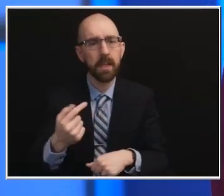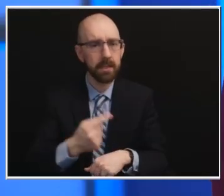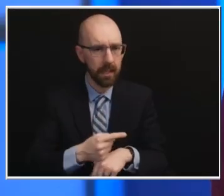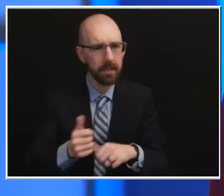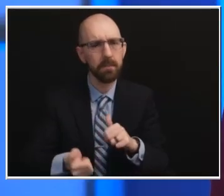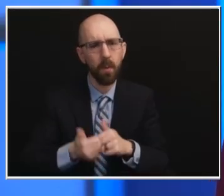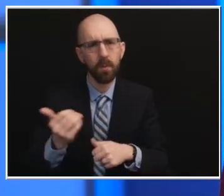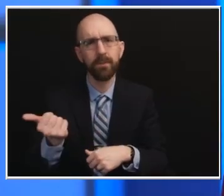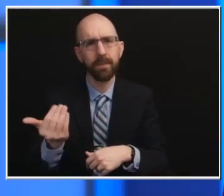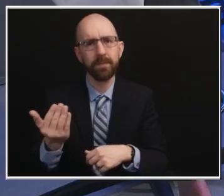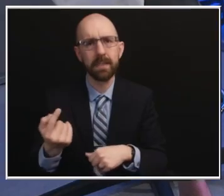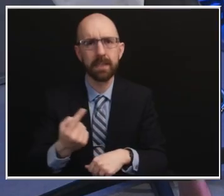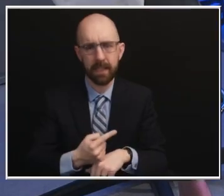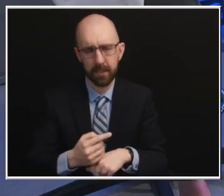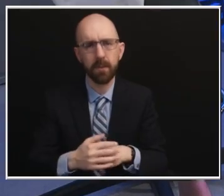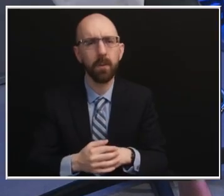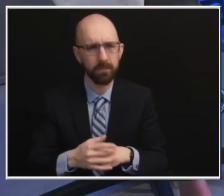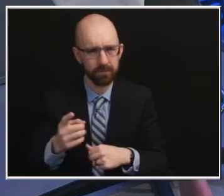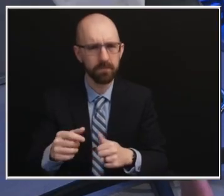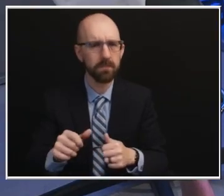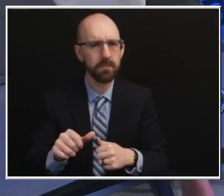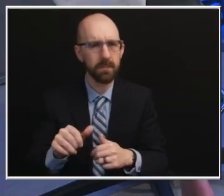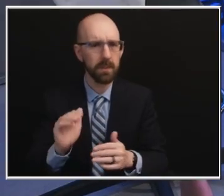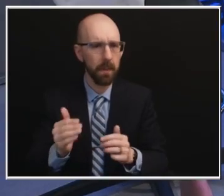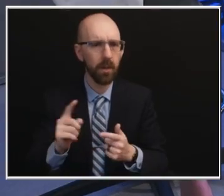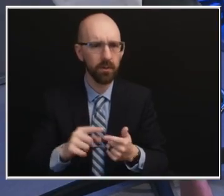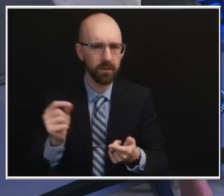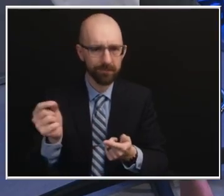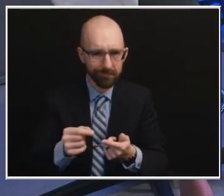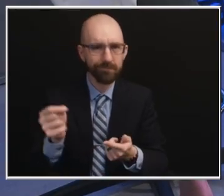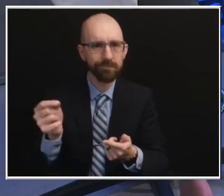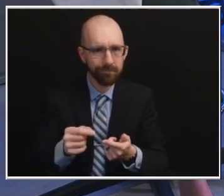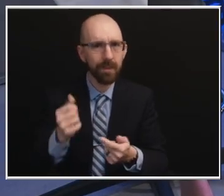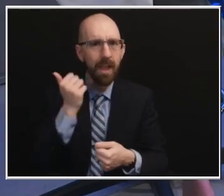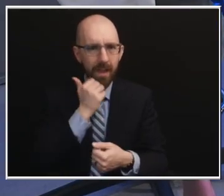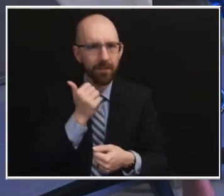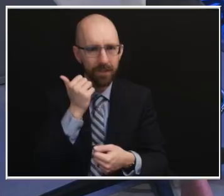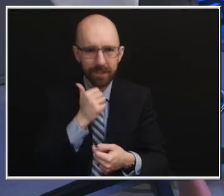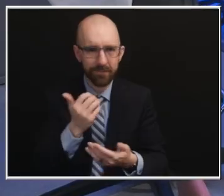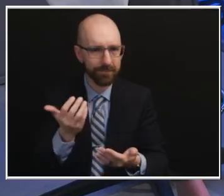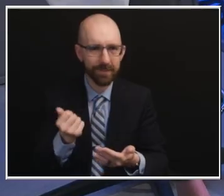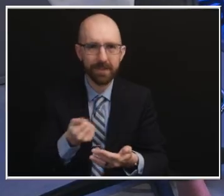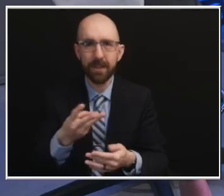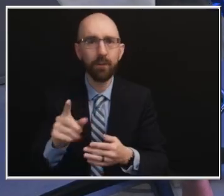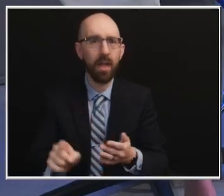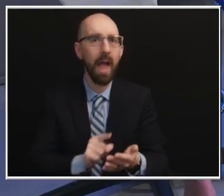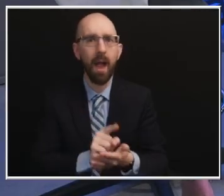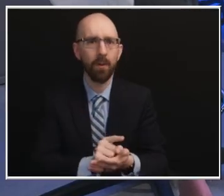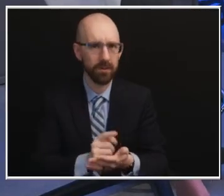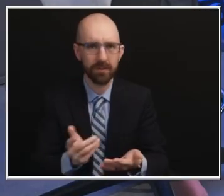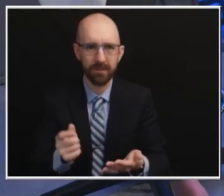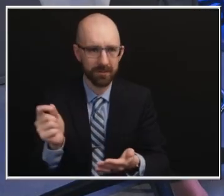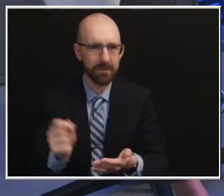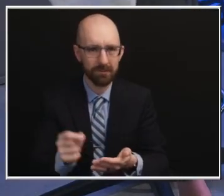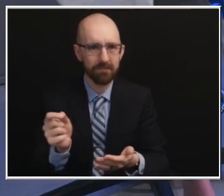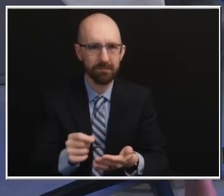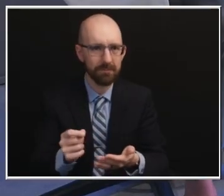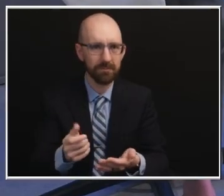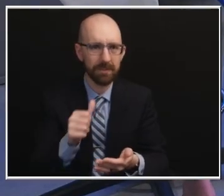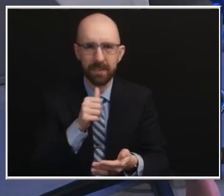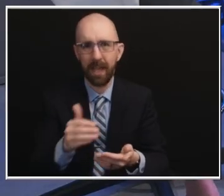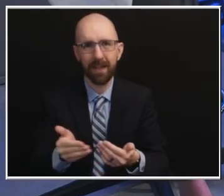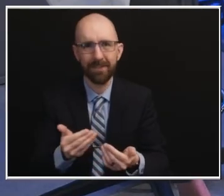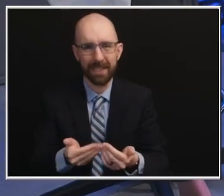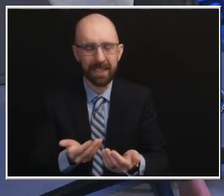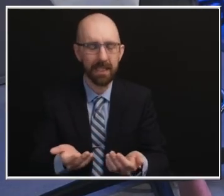15 days. Okay, so as opposed to getting a finger stick Yes. every several hours, Yes. right? I mean, it's a lot more convenient.